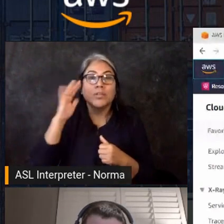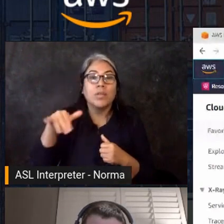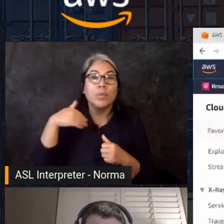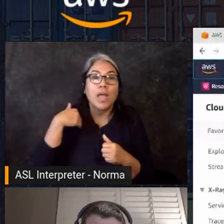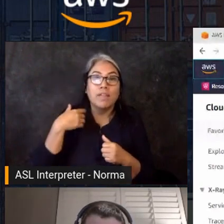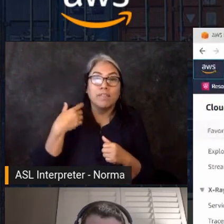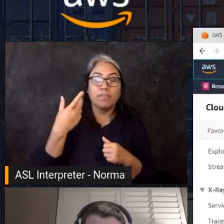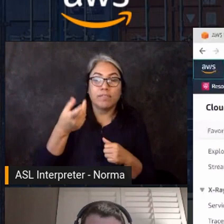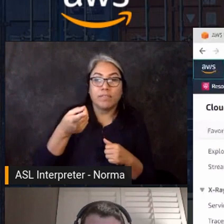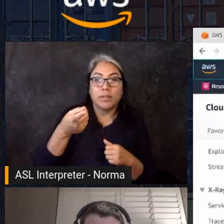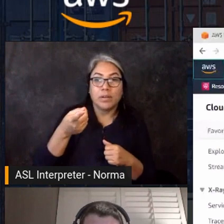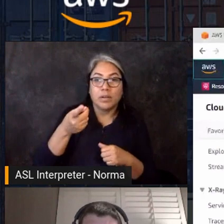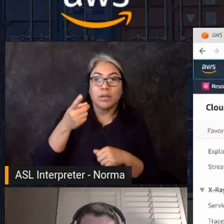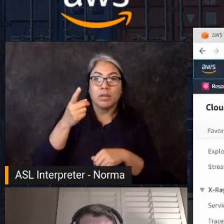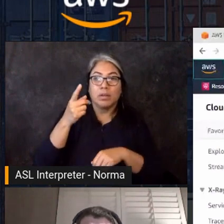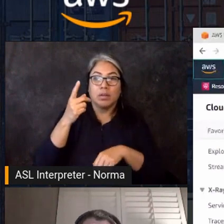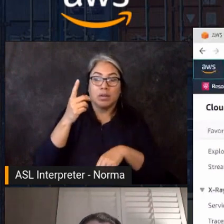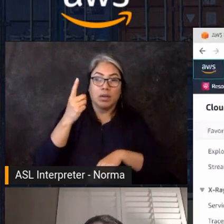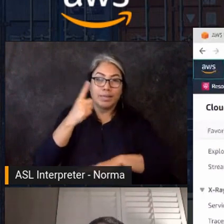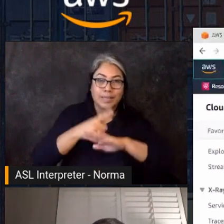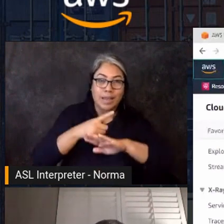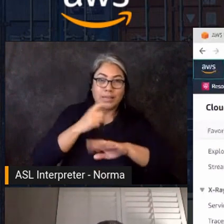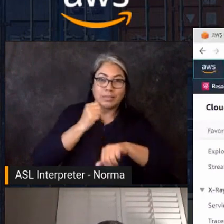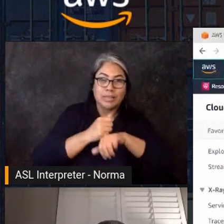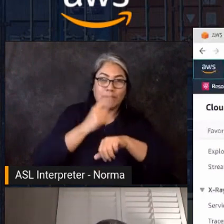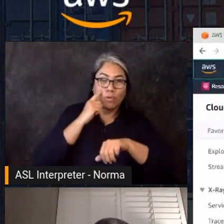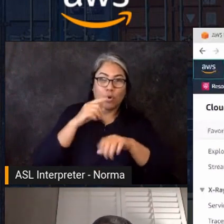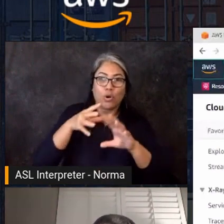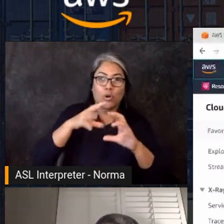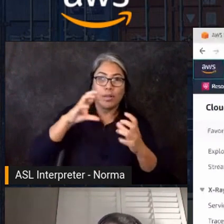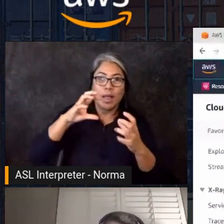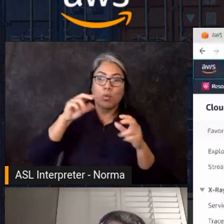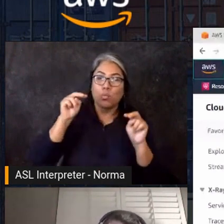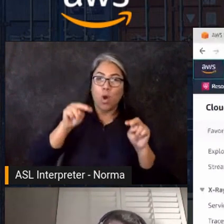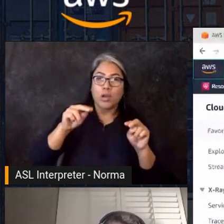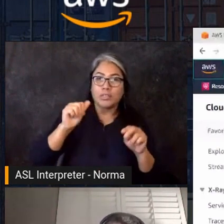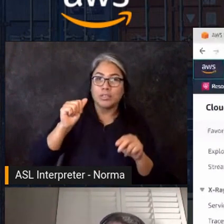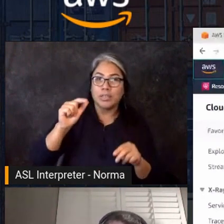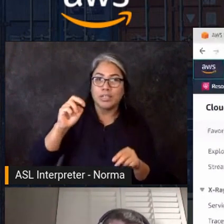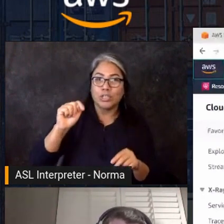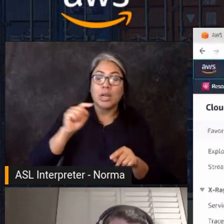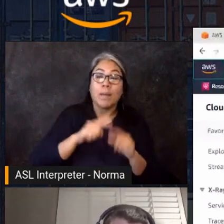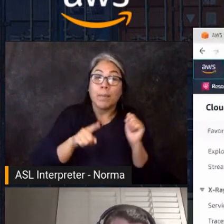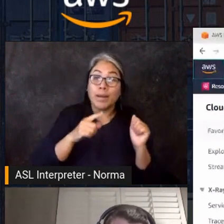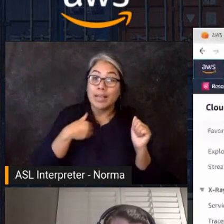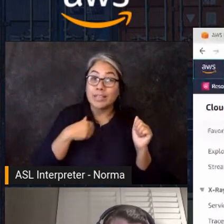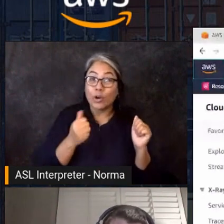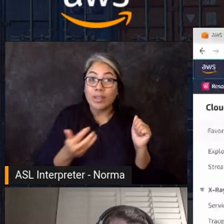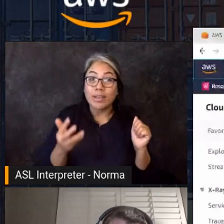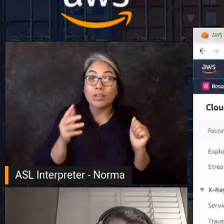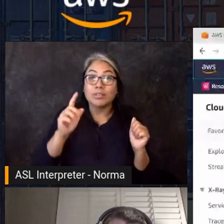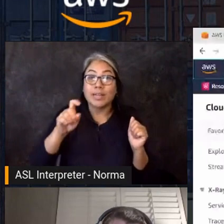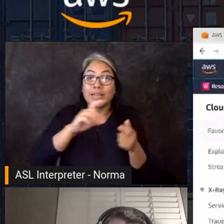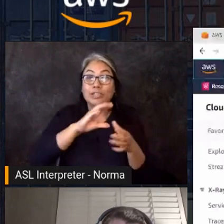everything that you're seeing here in the dashboard? And actually, you'll need to make that a little bigger too. Oh yeah, of course. I can make that larger. So